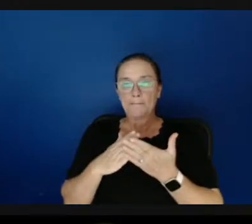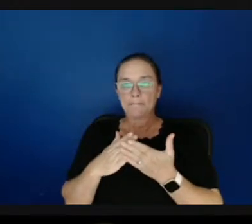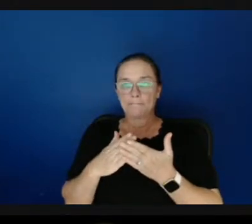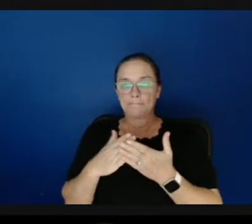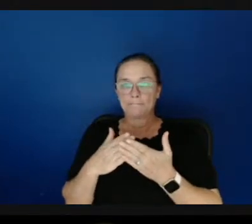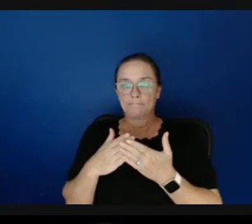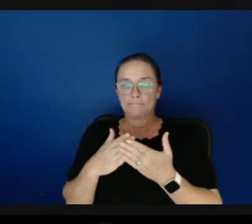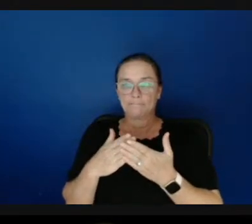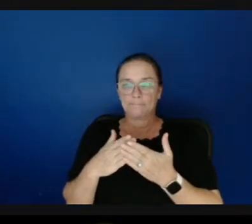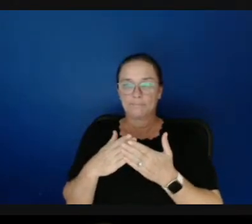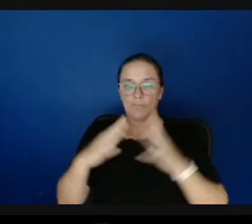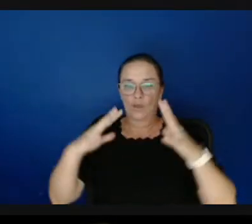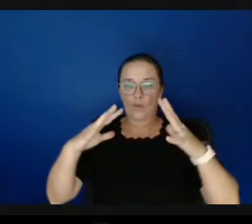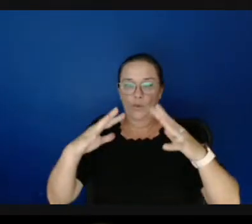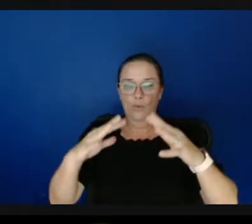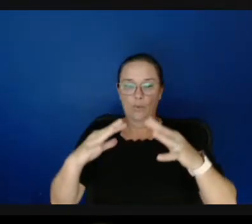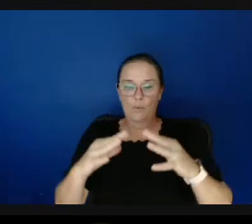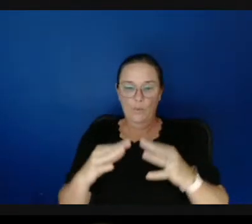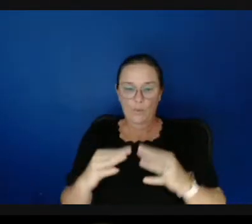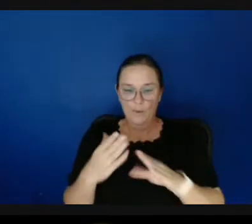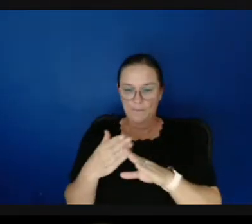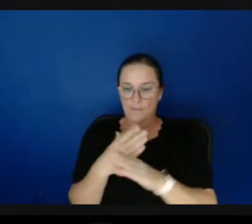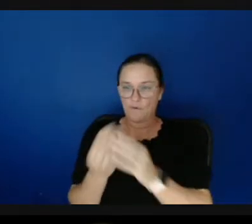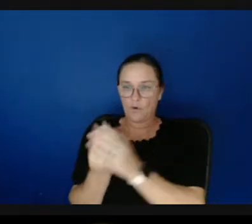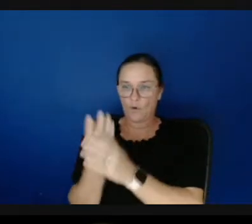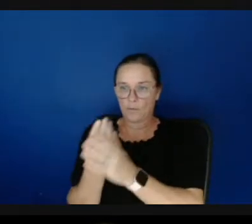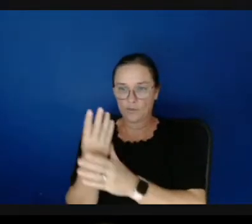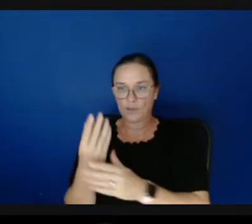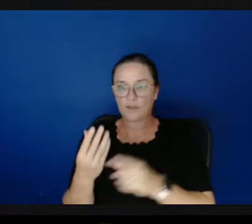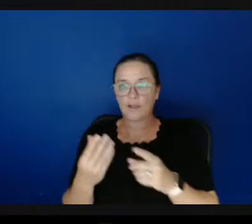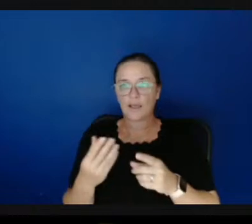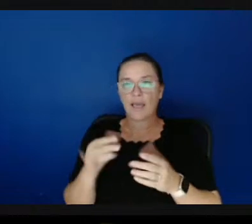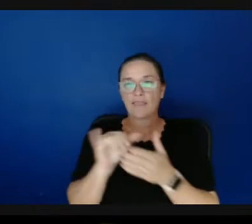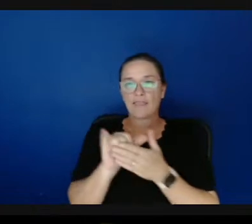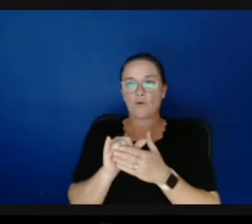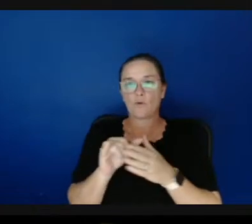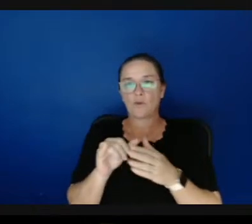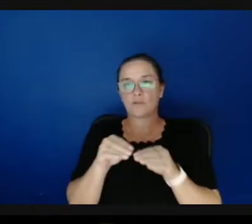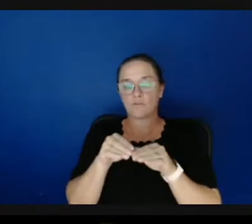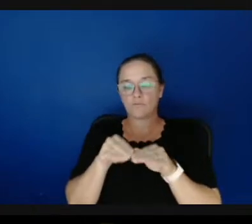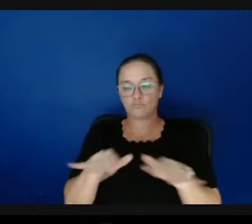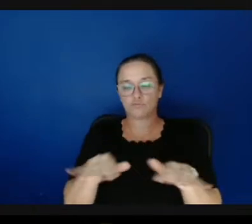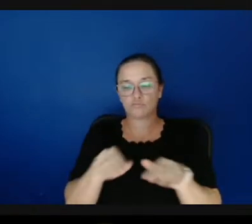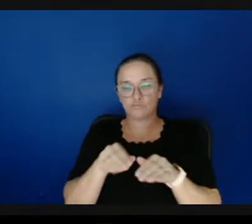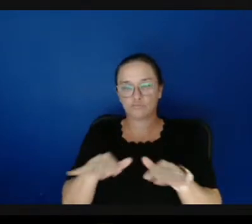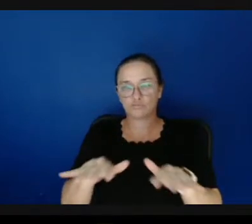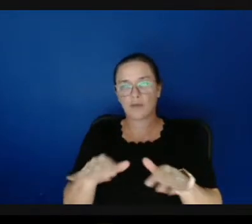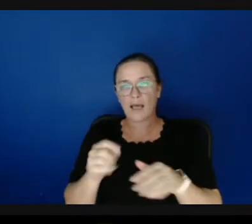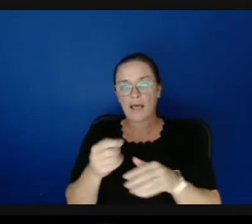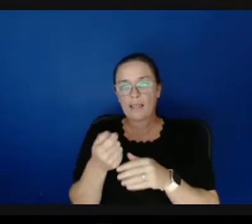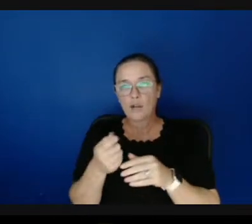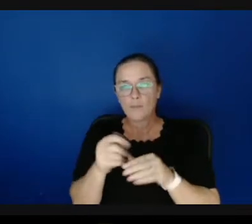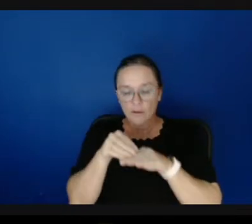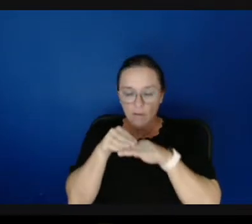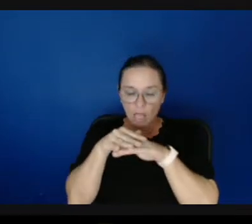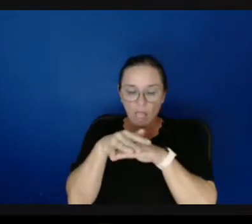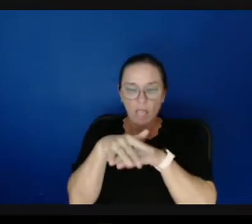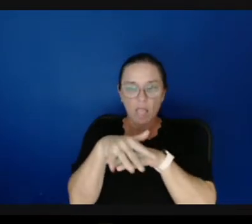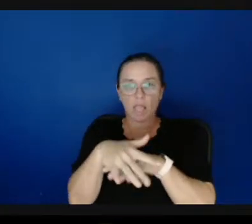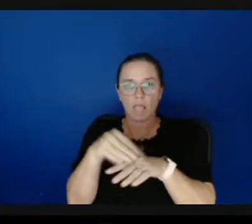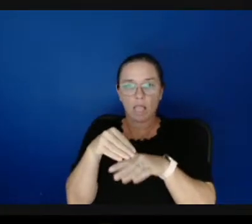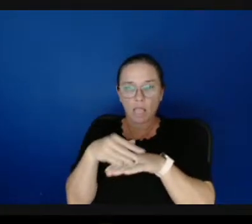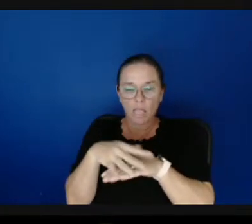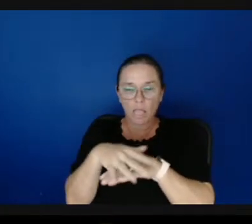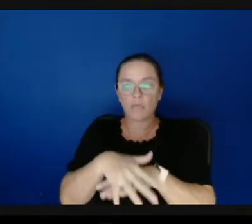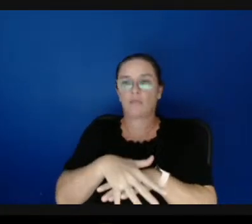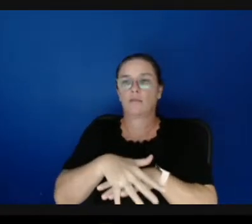deflation, inflation events that corresponded to some lava outputs on the crater floor, some subsidence and oozing of lava that